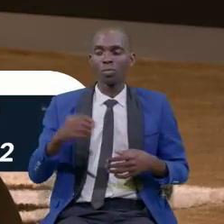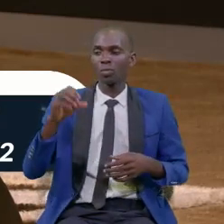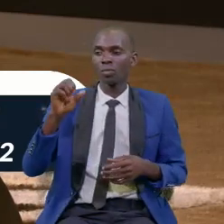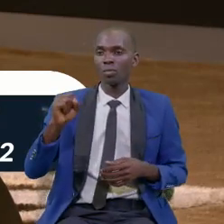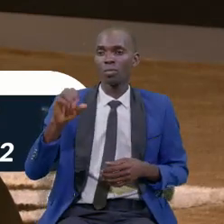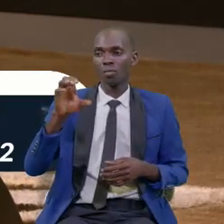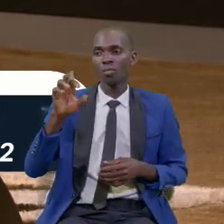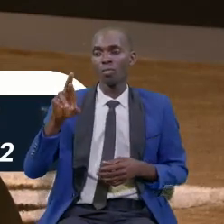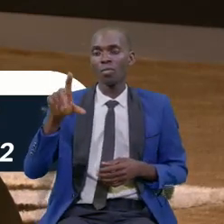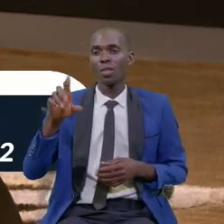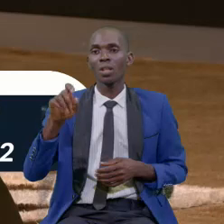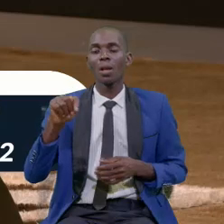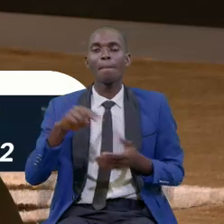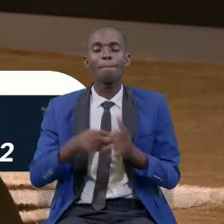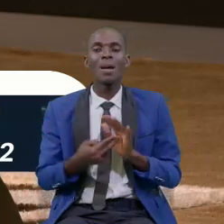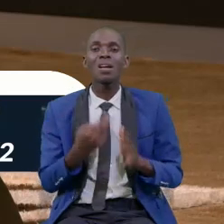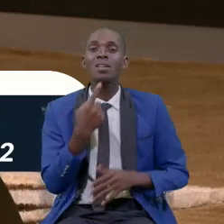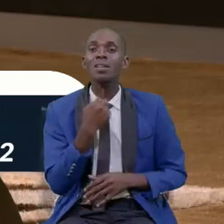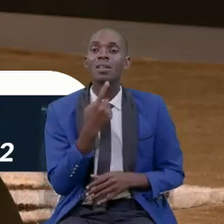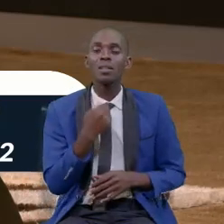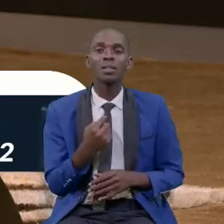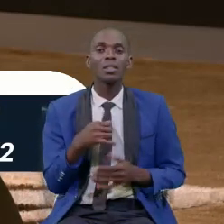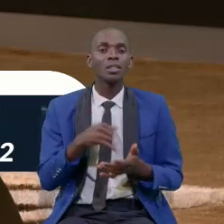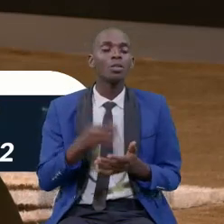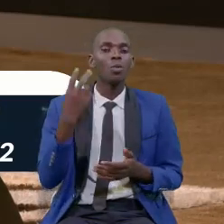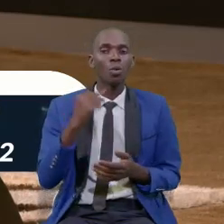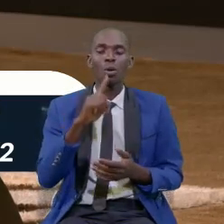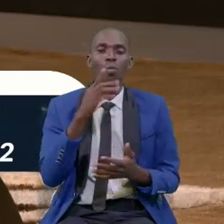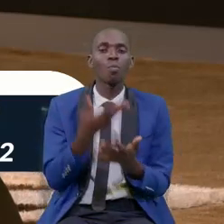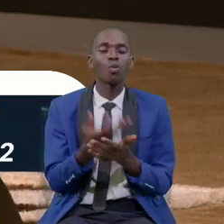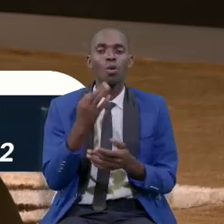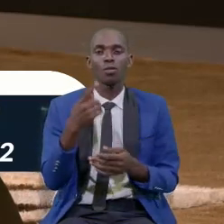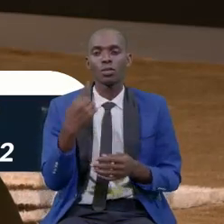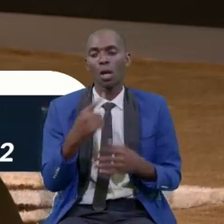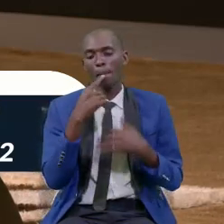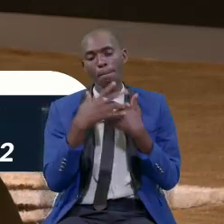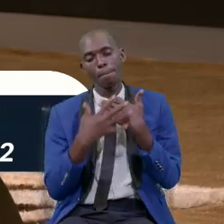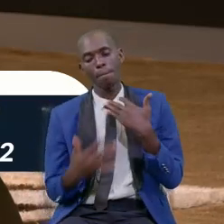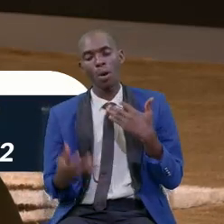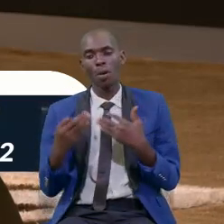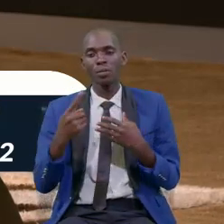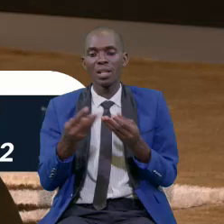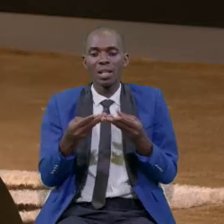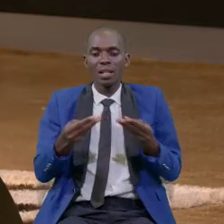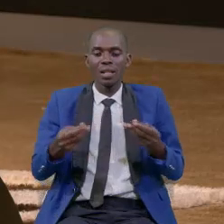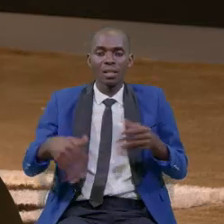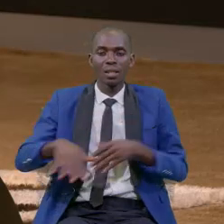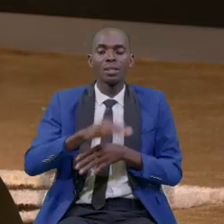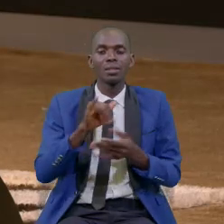is red. It was a picture of the blood of the Lamb that saved them,